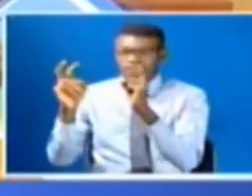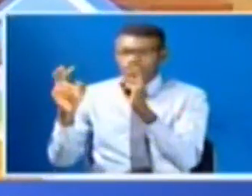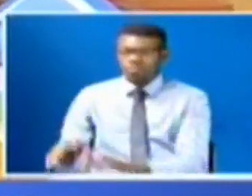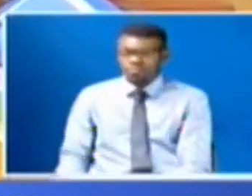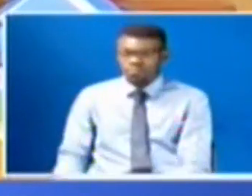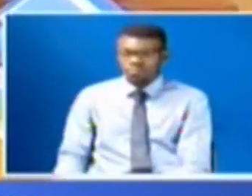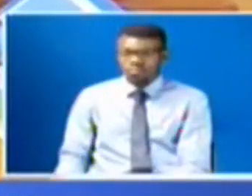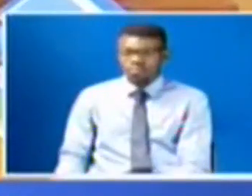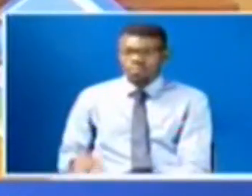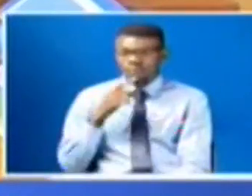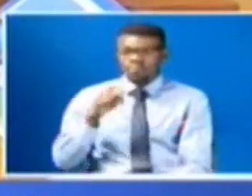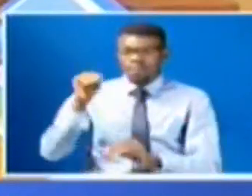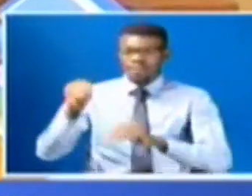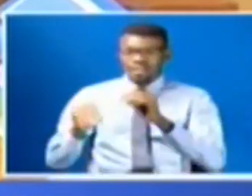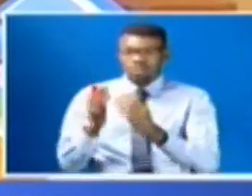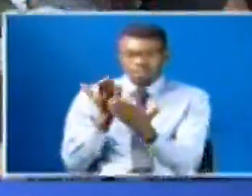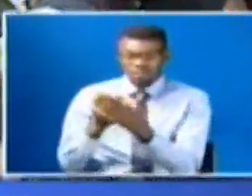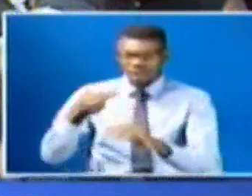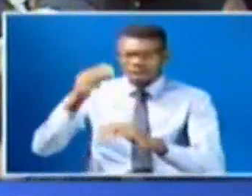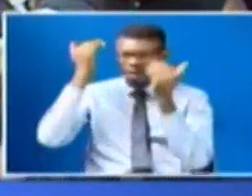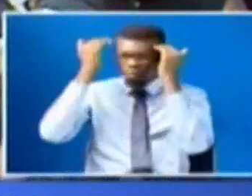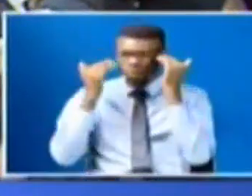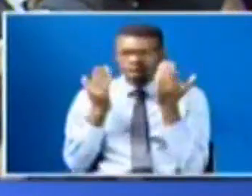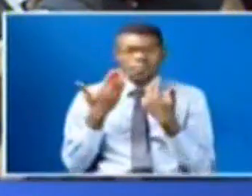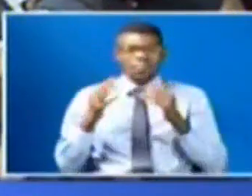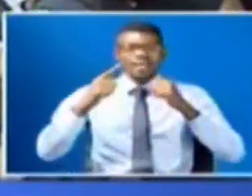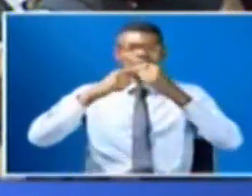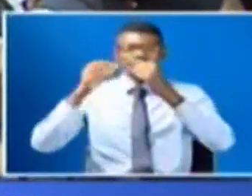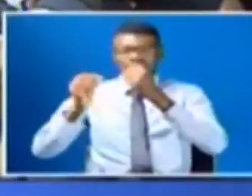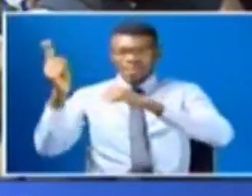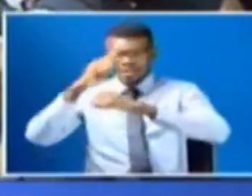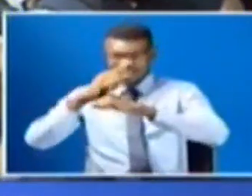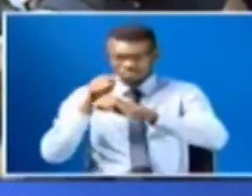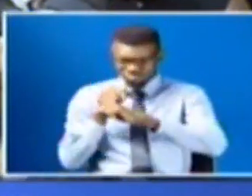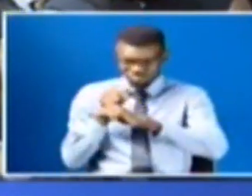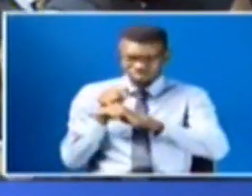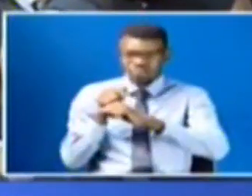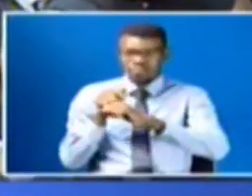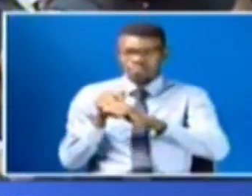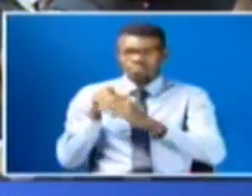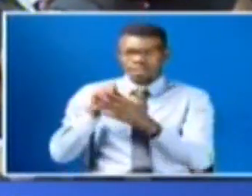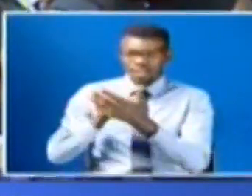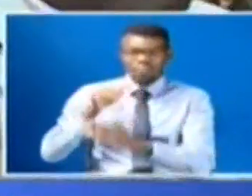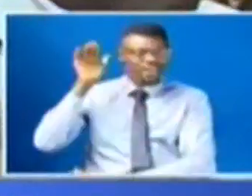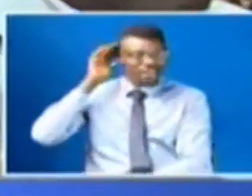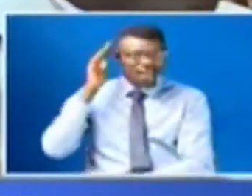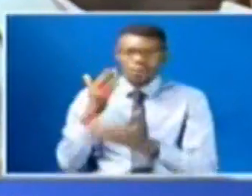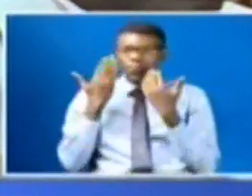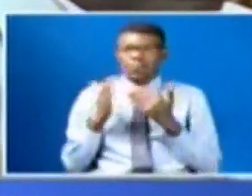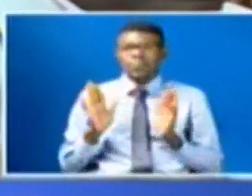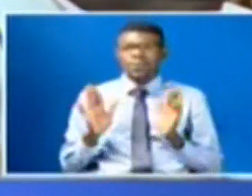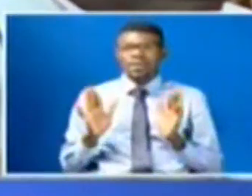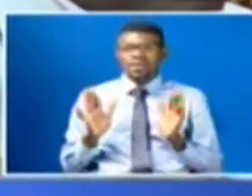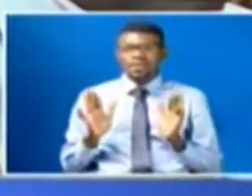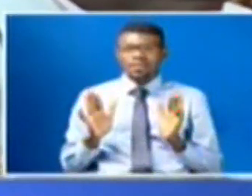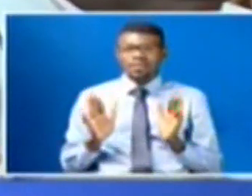election petition was determined by the High Court after the 60 days within which a case should be heard and determined, had lapsed. The Supreme